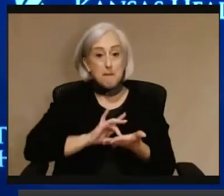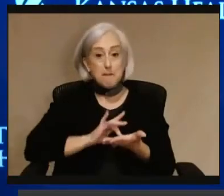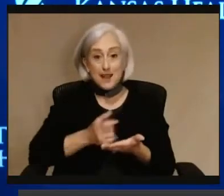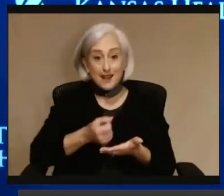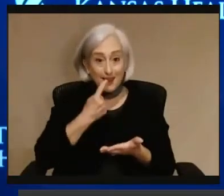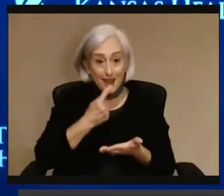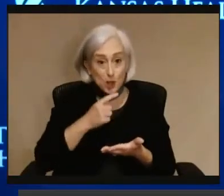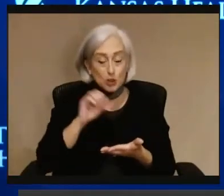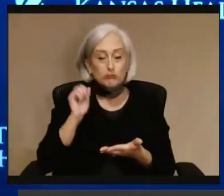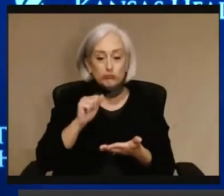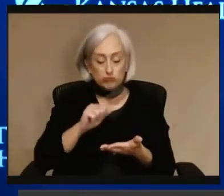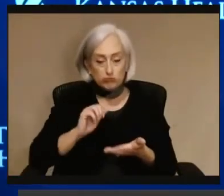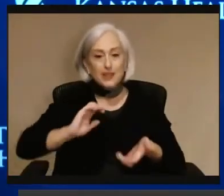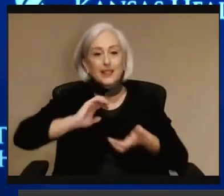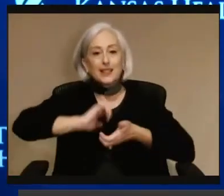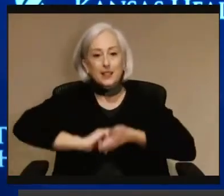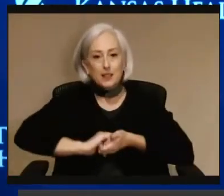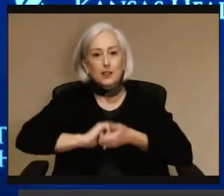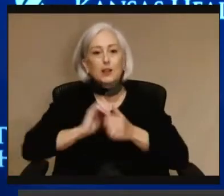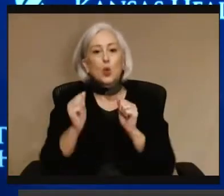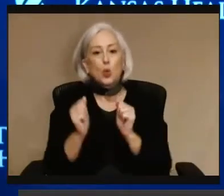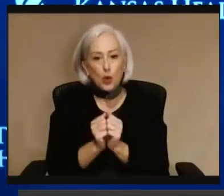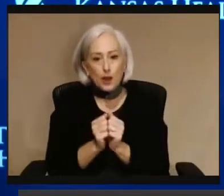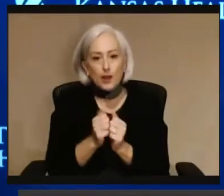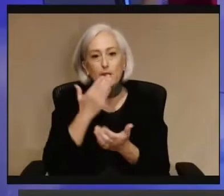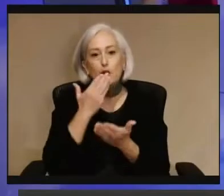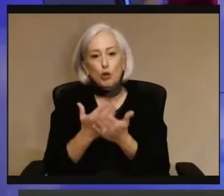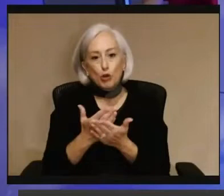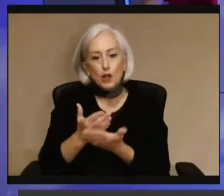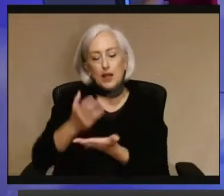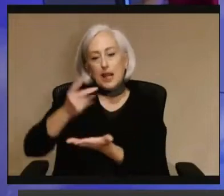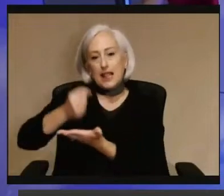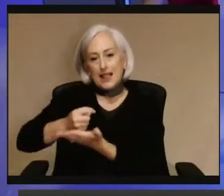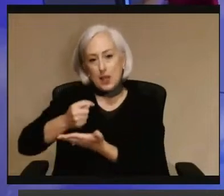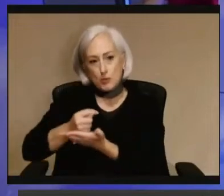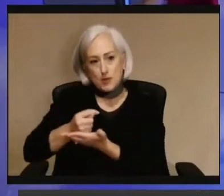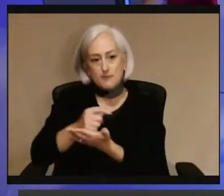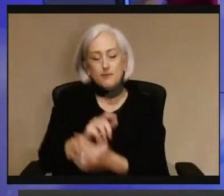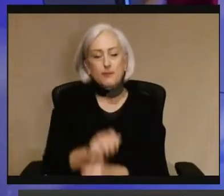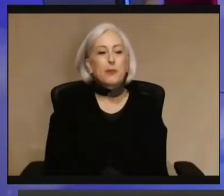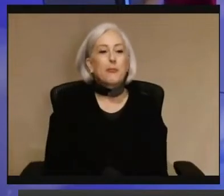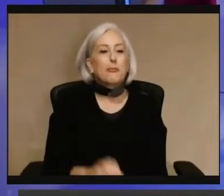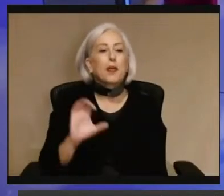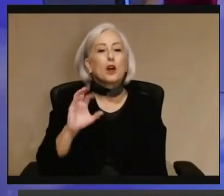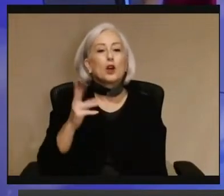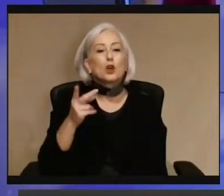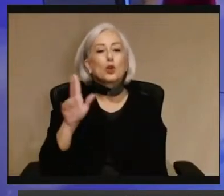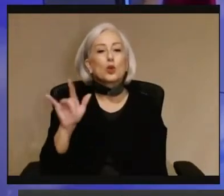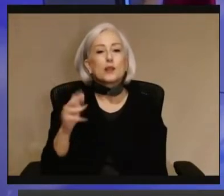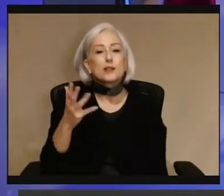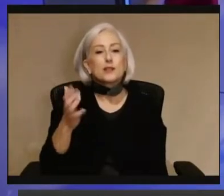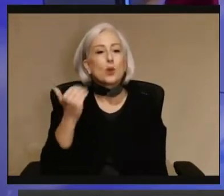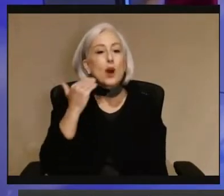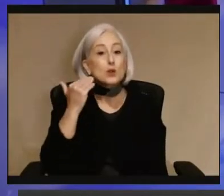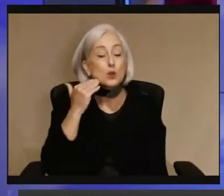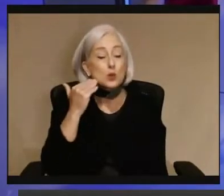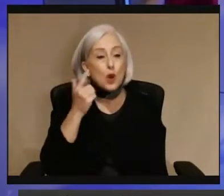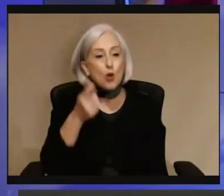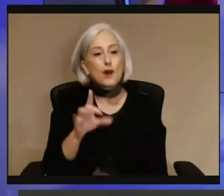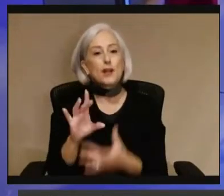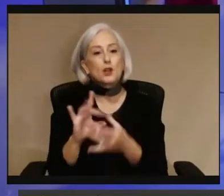in hand with quality therapy. Yep. And on top of that, Christy wants to know, she has this comment and question, and you already mentioned it